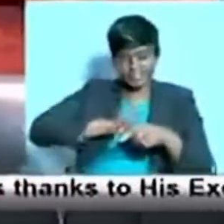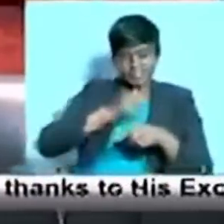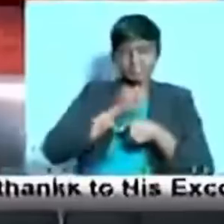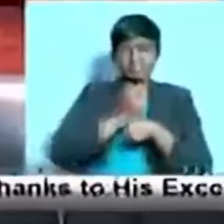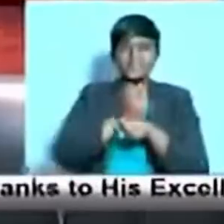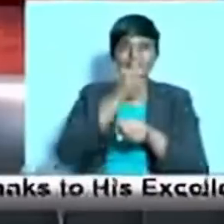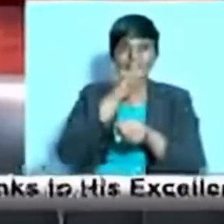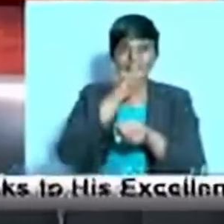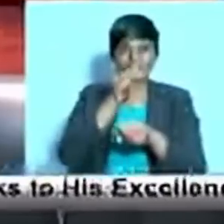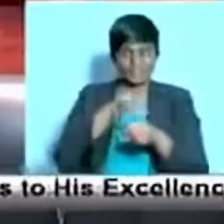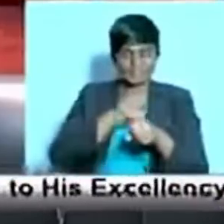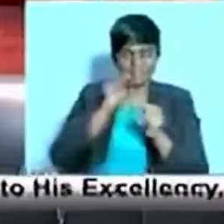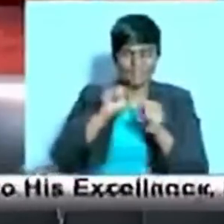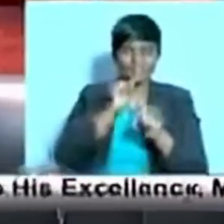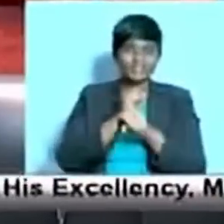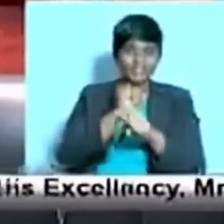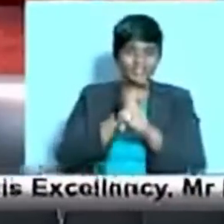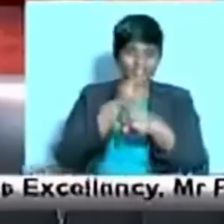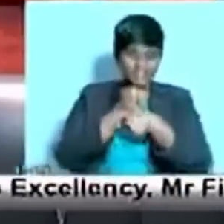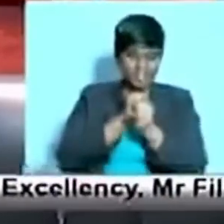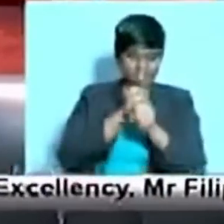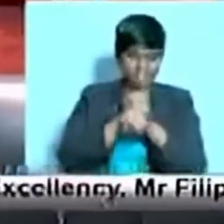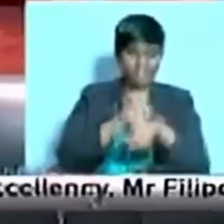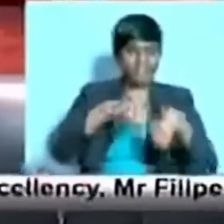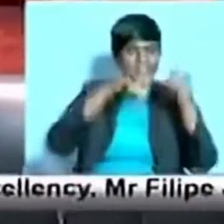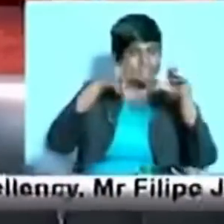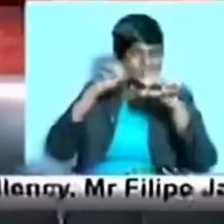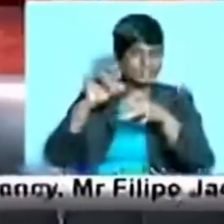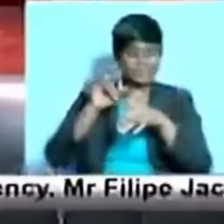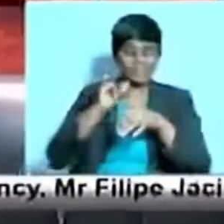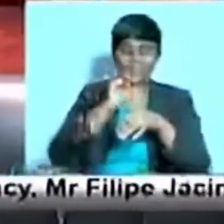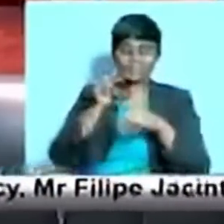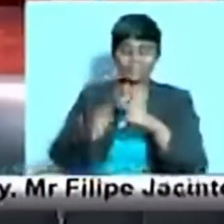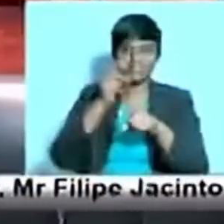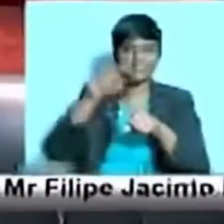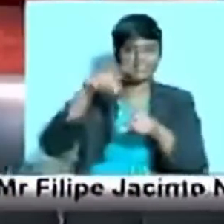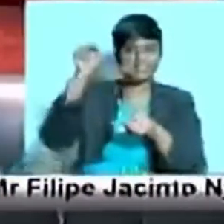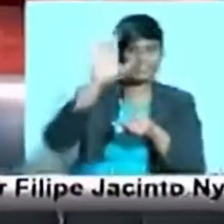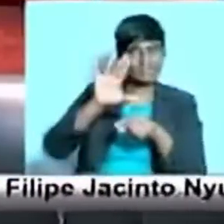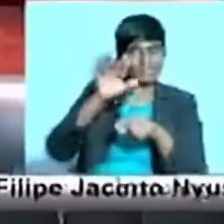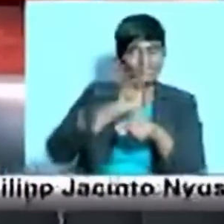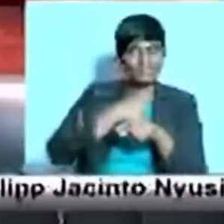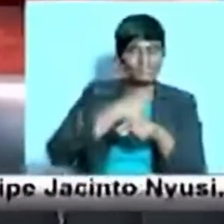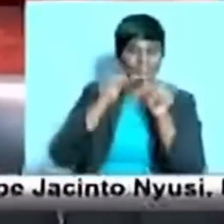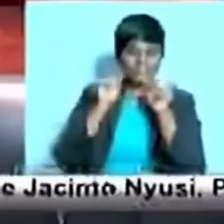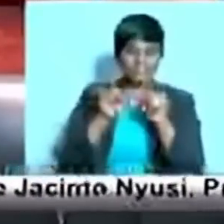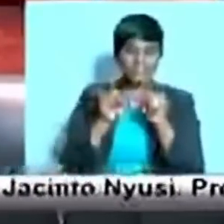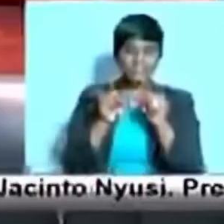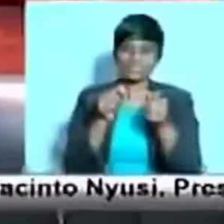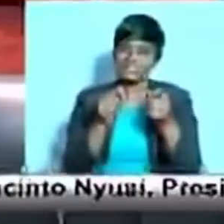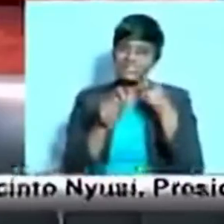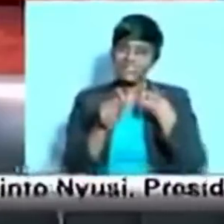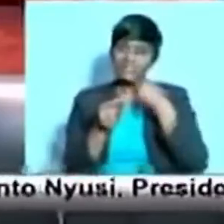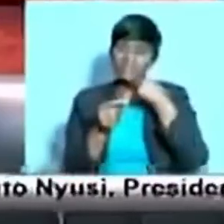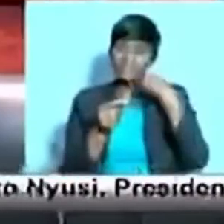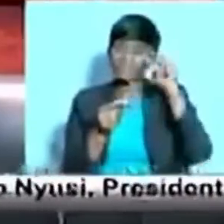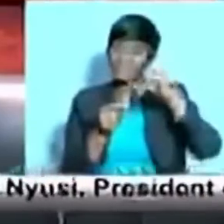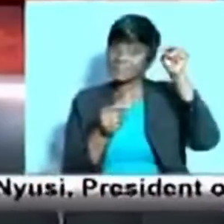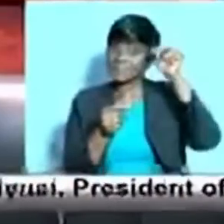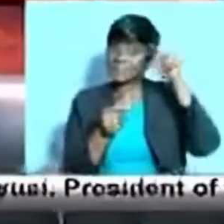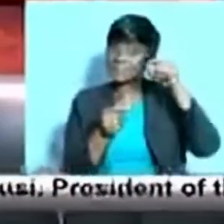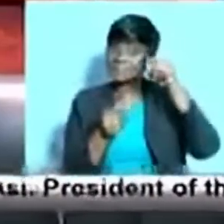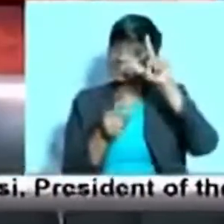mistake. We could have worked on generation of power from the north. When I say north, I